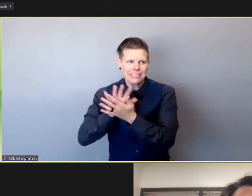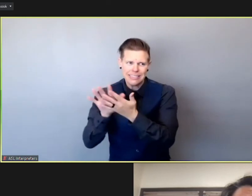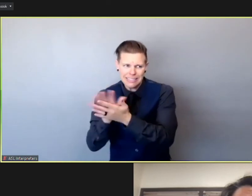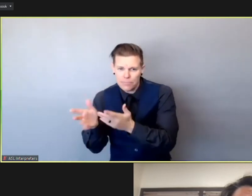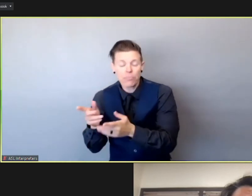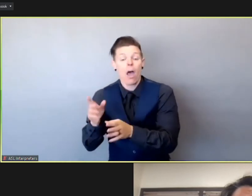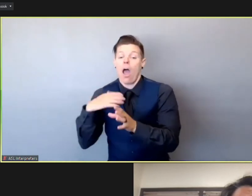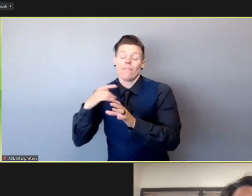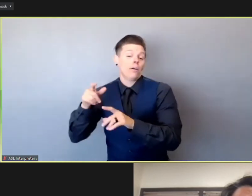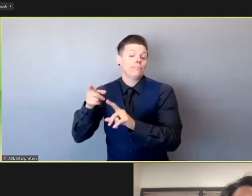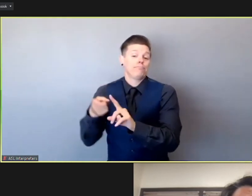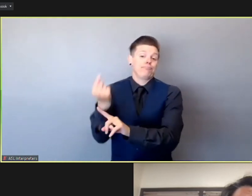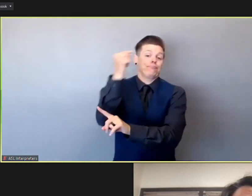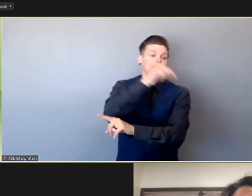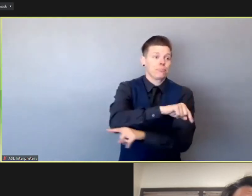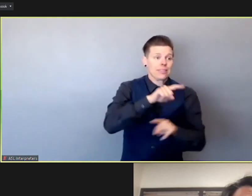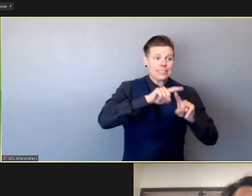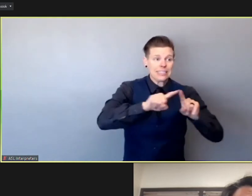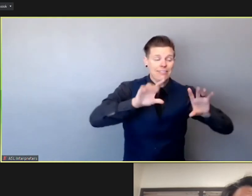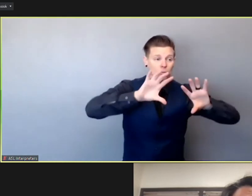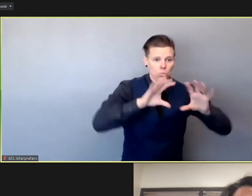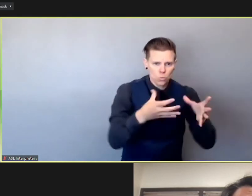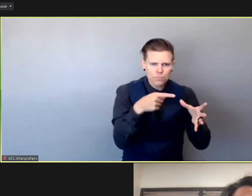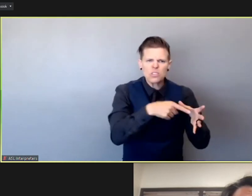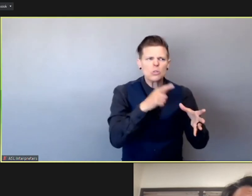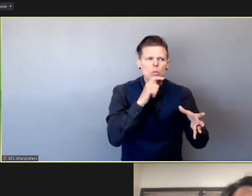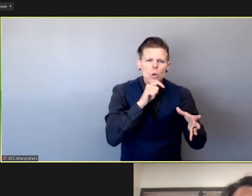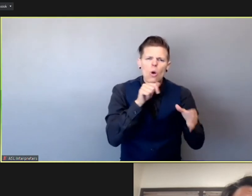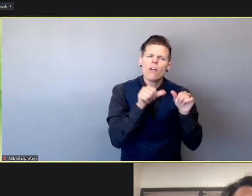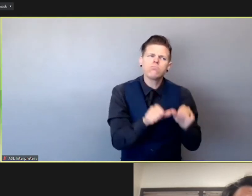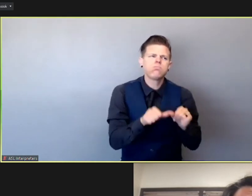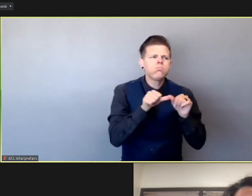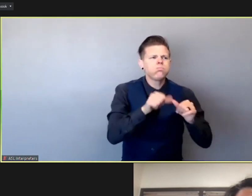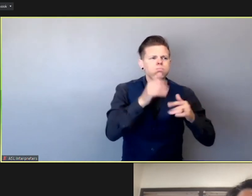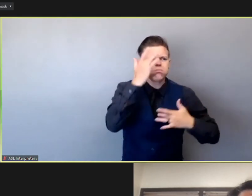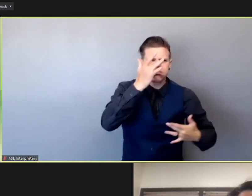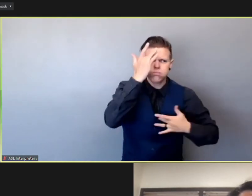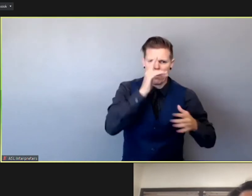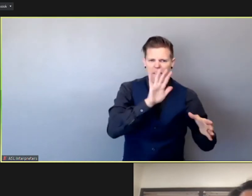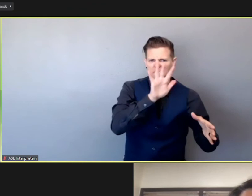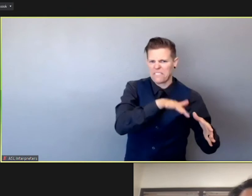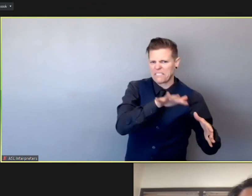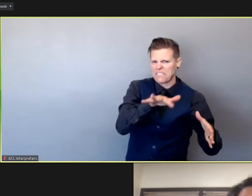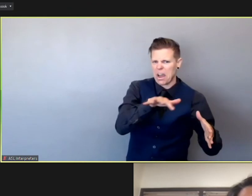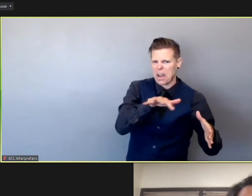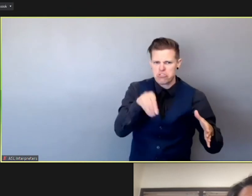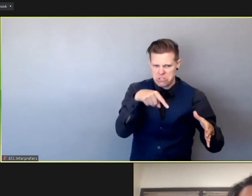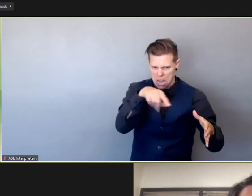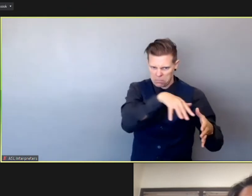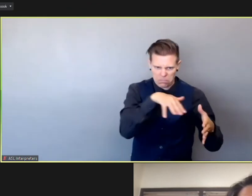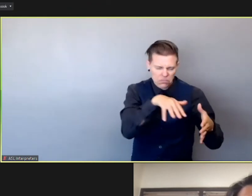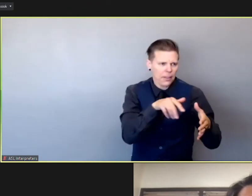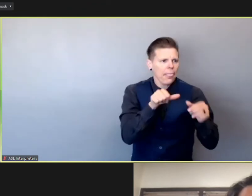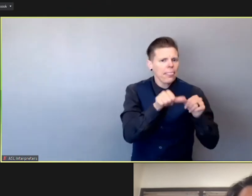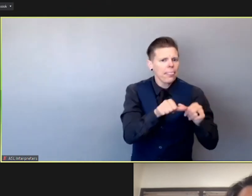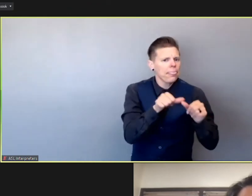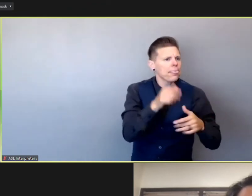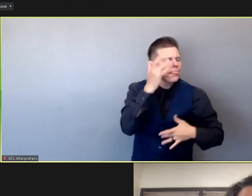had symptoms, which I think is about 55%, people who didn't have symptoms, which is about